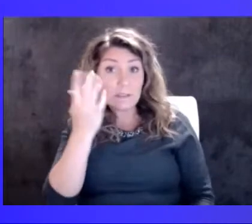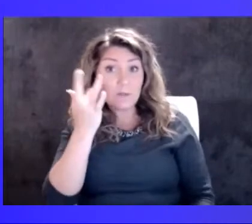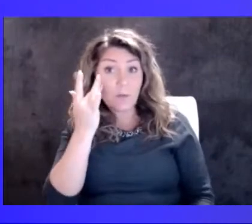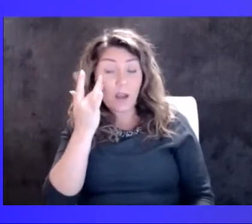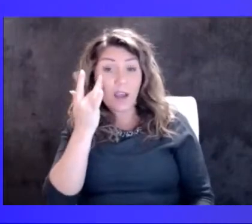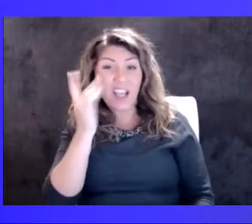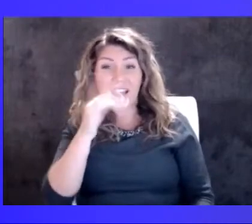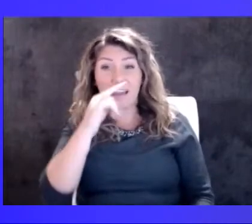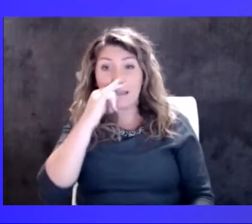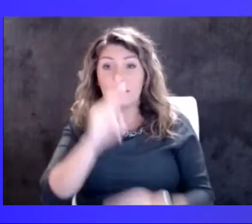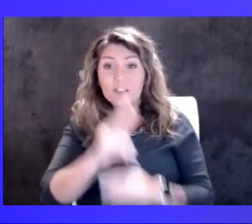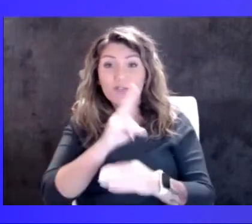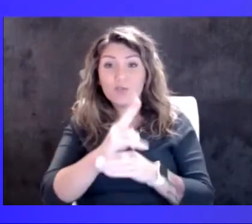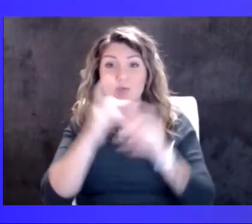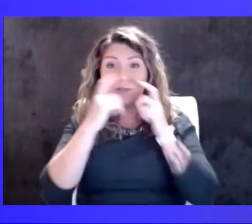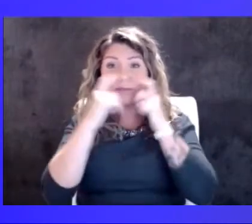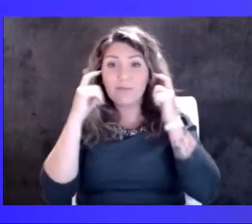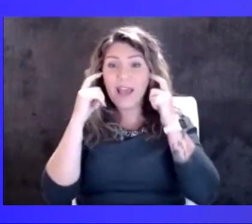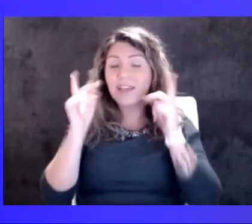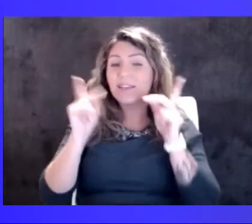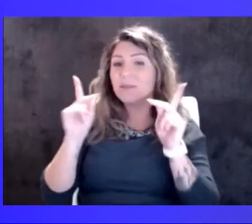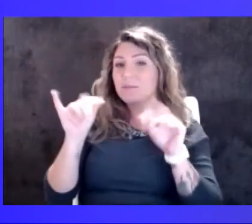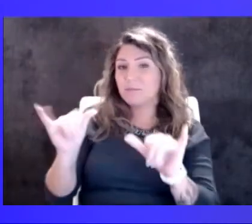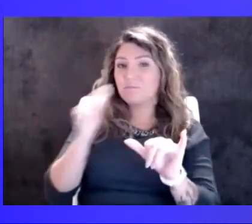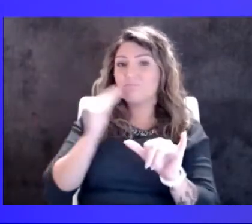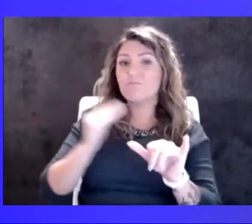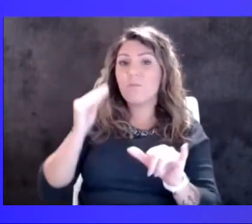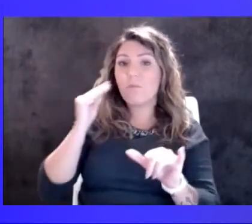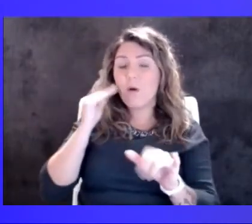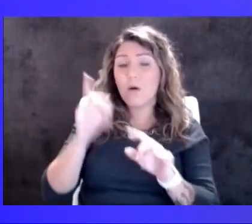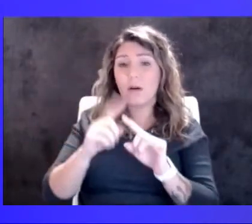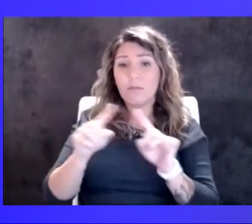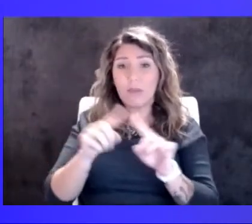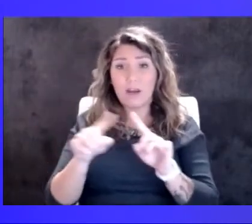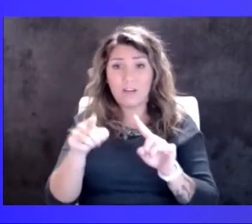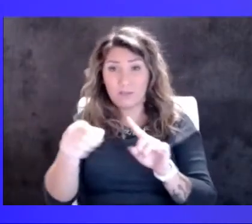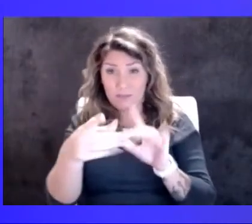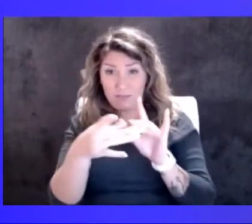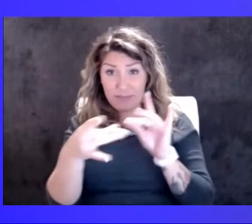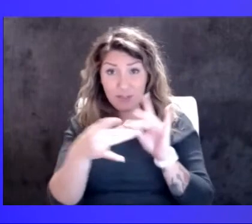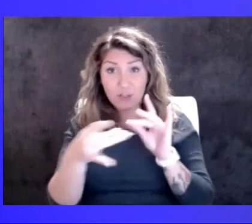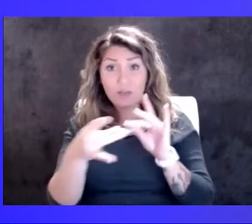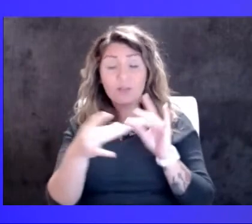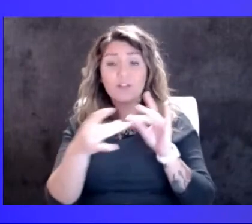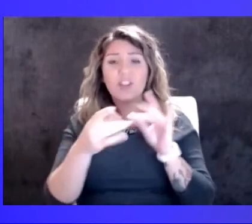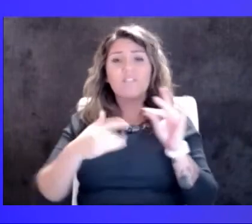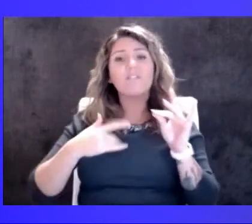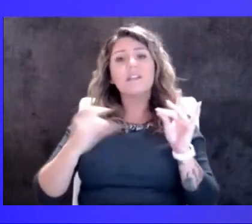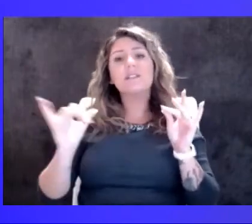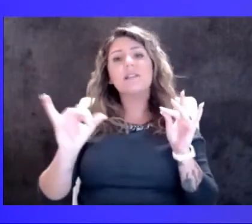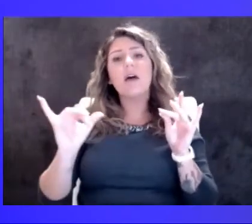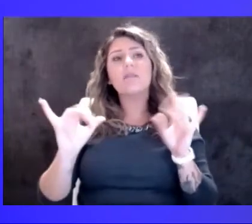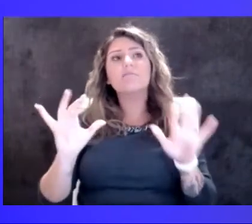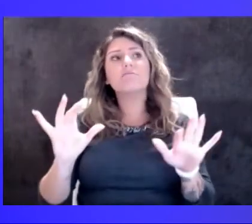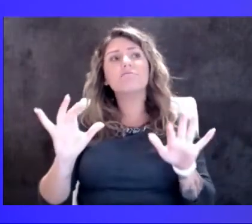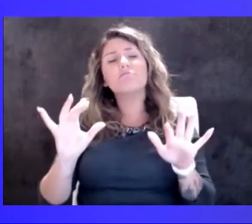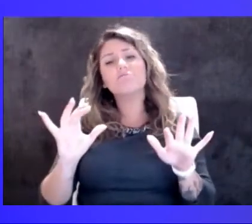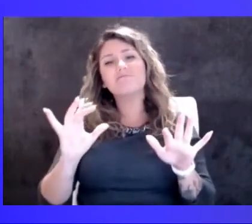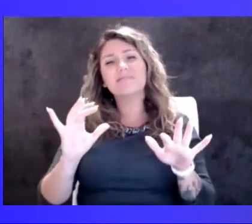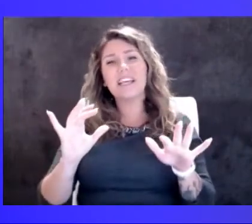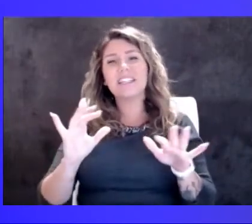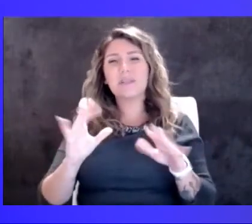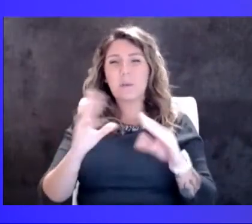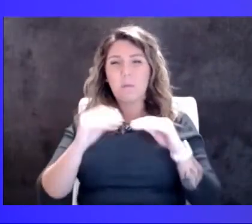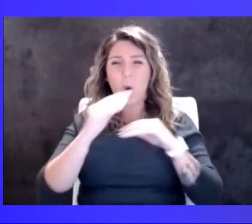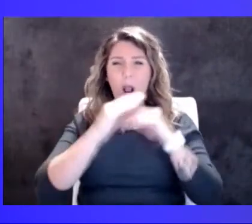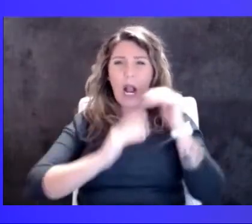masks a lot. People were staying home. But, as you mentioned, it does feel like we're getting into this kind of comfort zone where we think